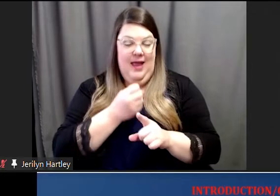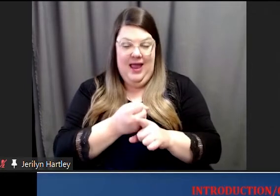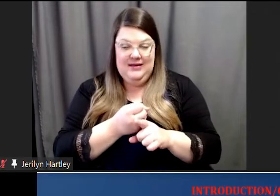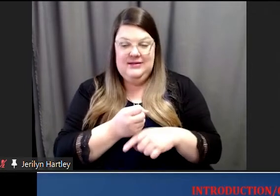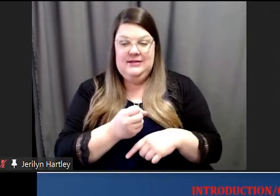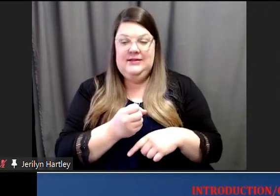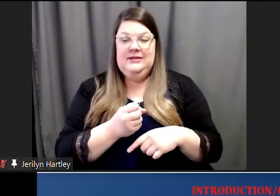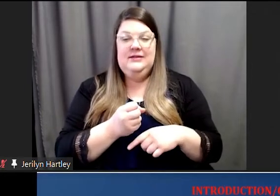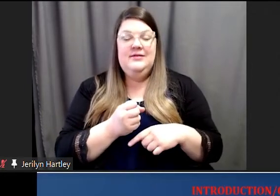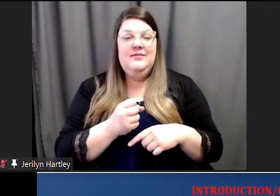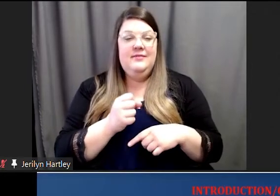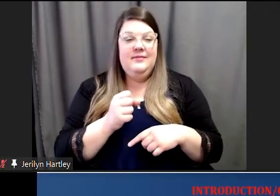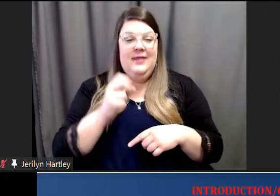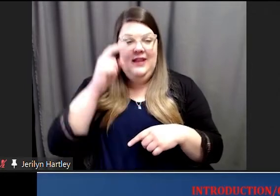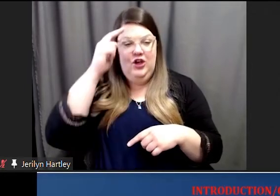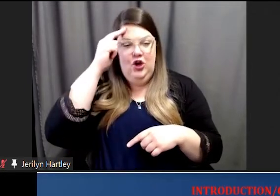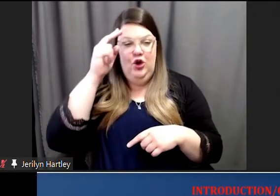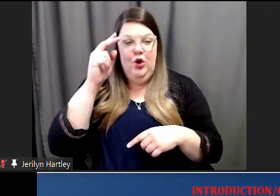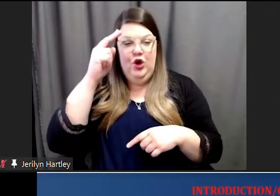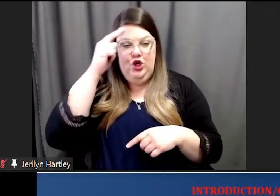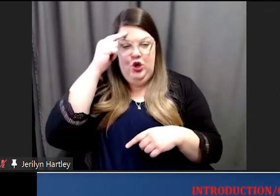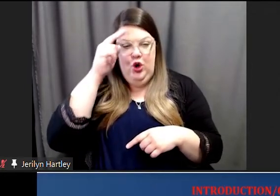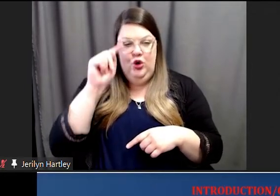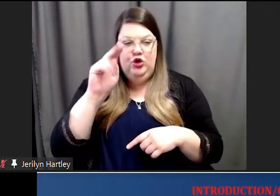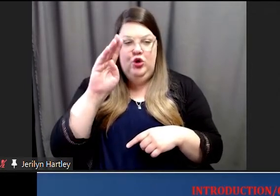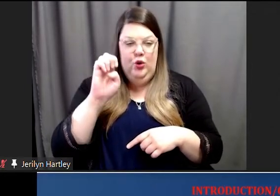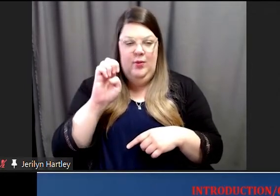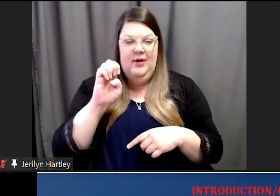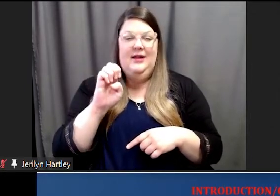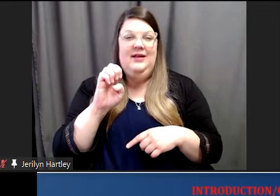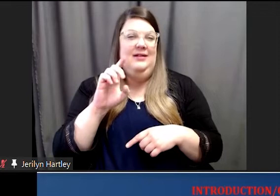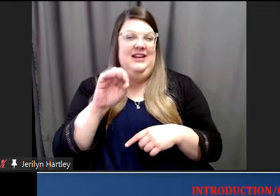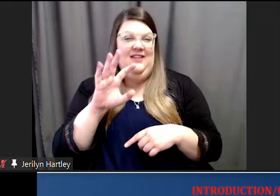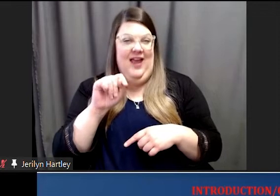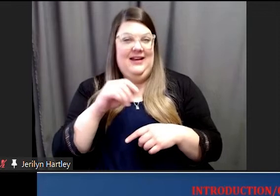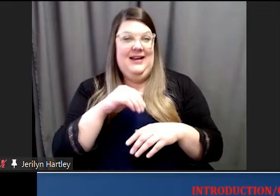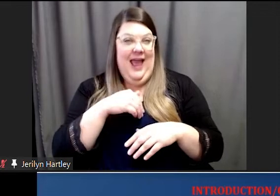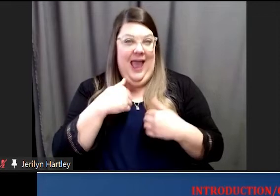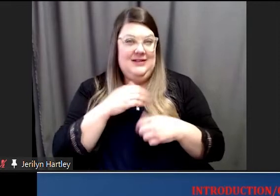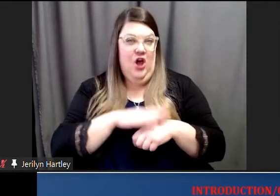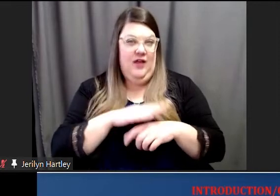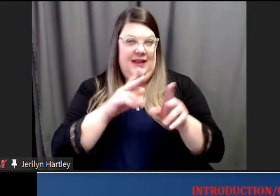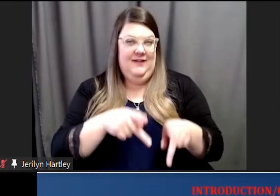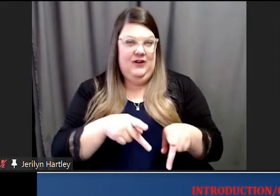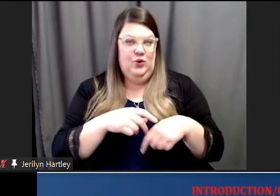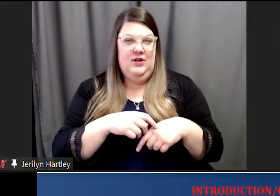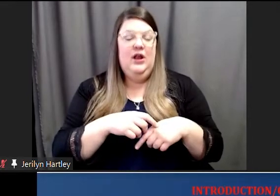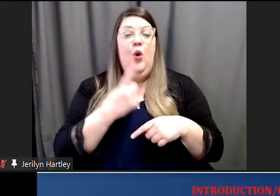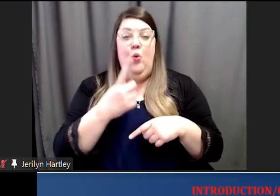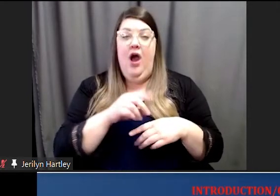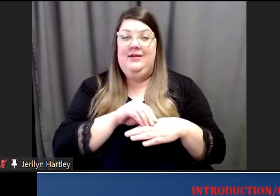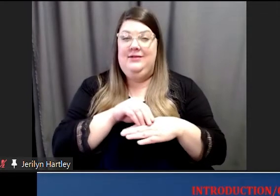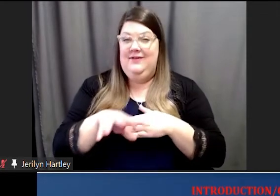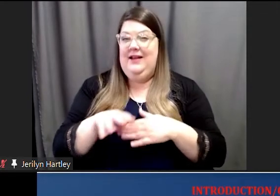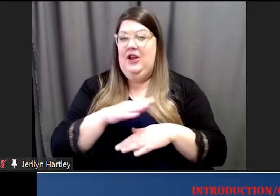impacts that a Neurotube defect has on the individual. So one is the effect that it has on walking. So